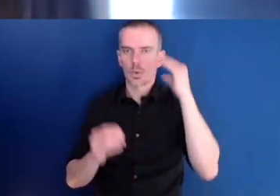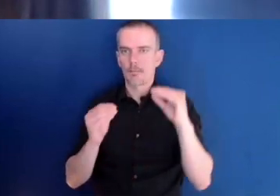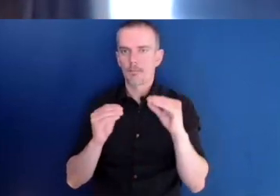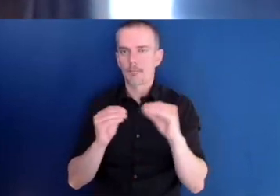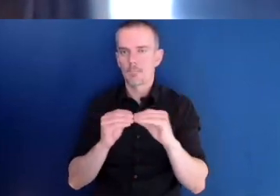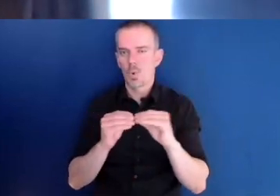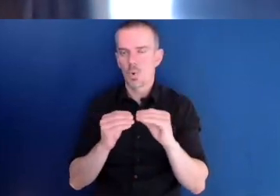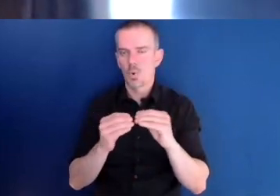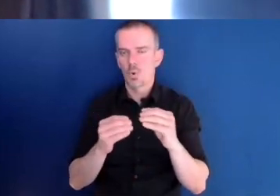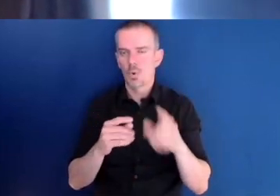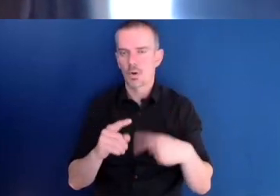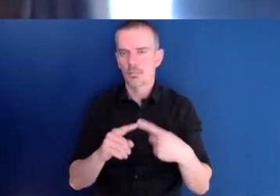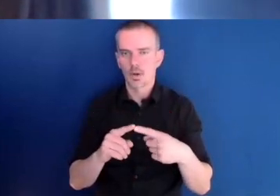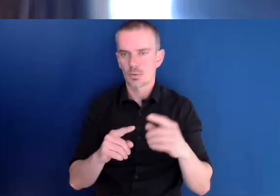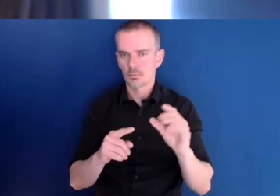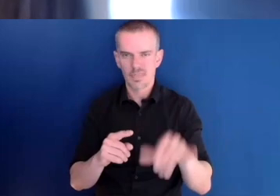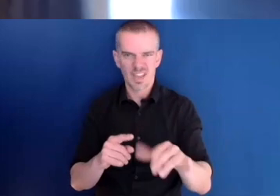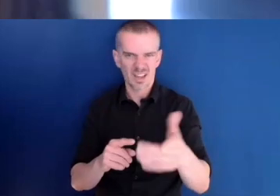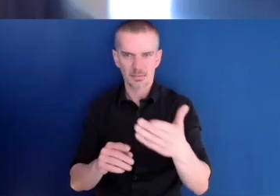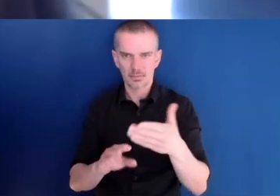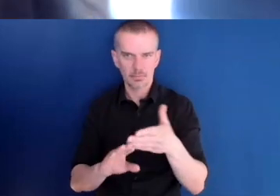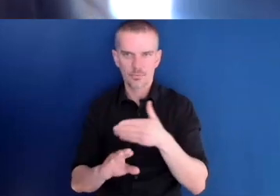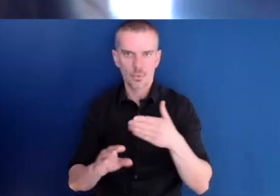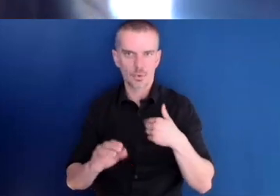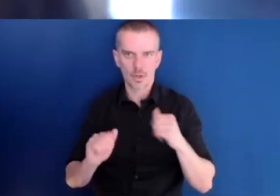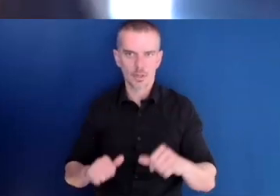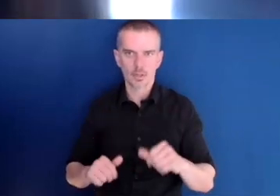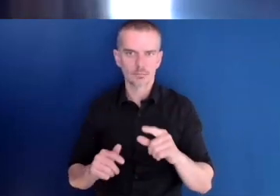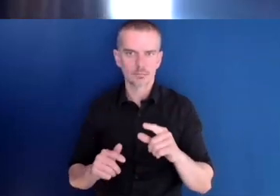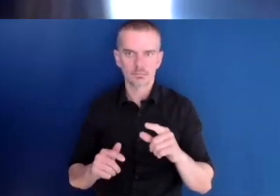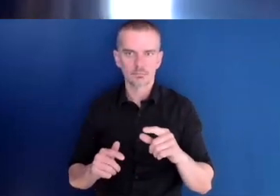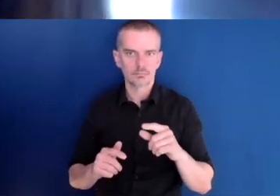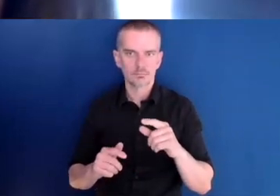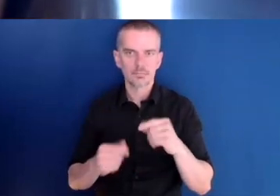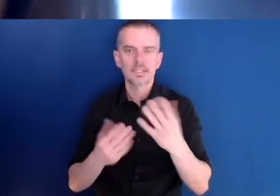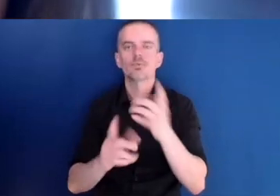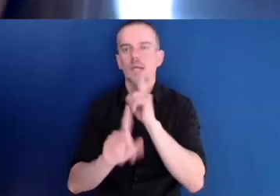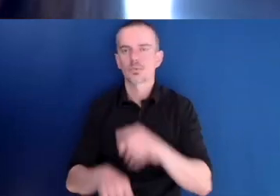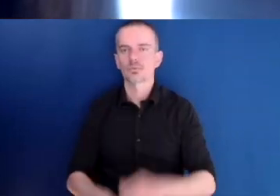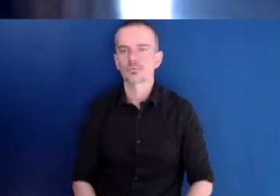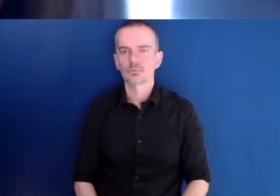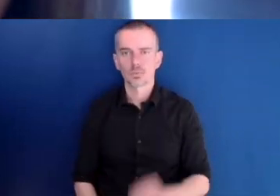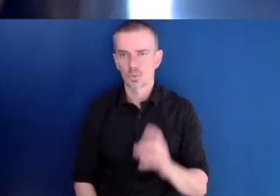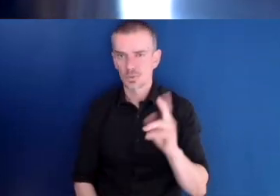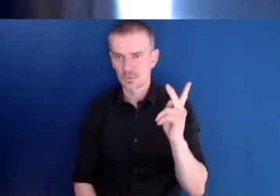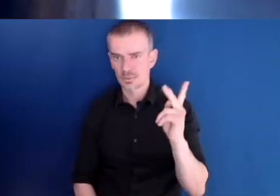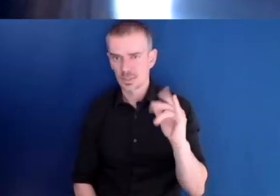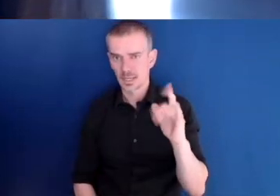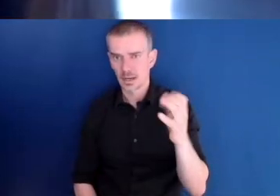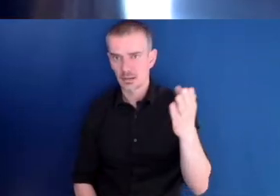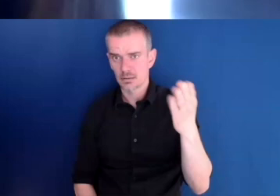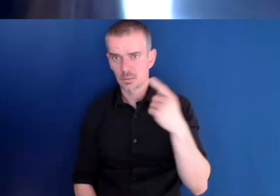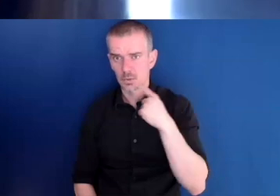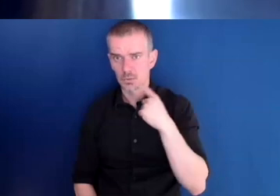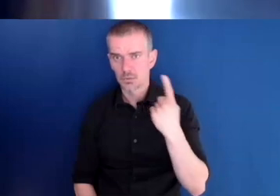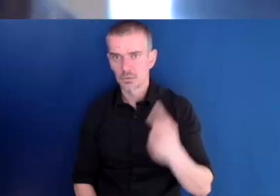more about what that is to give an answer. Unless Kyle, you have anything with